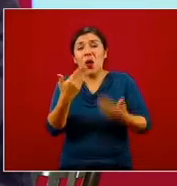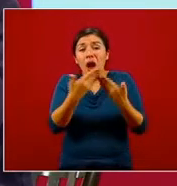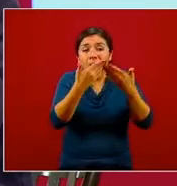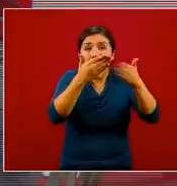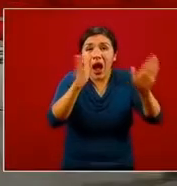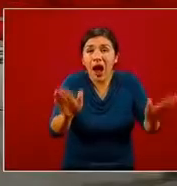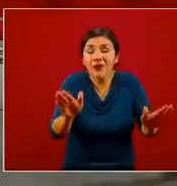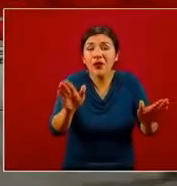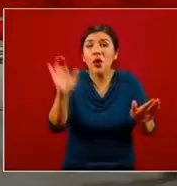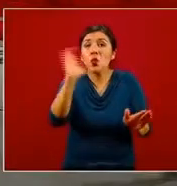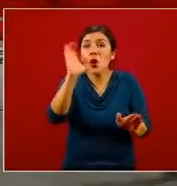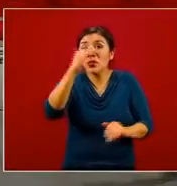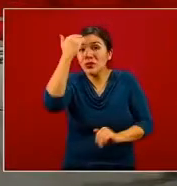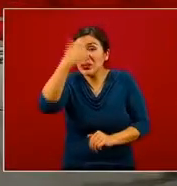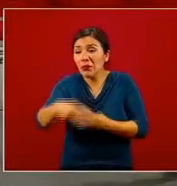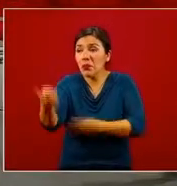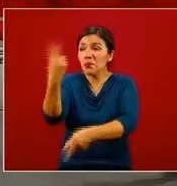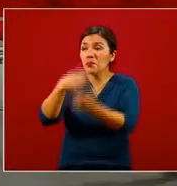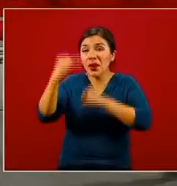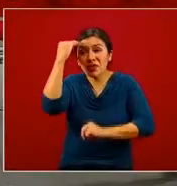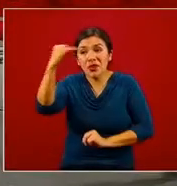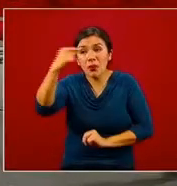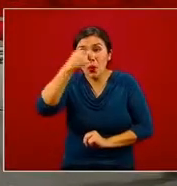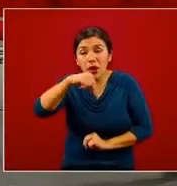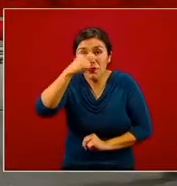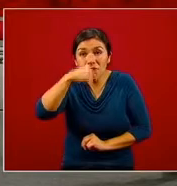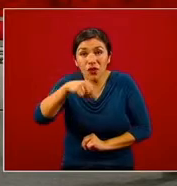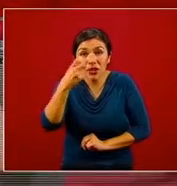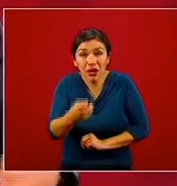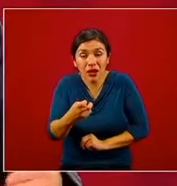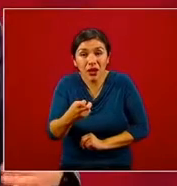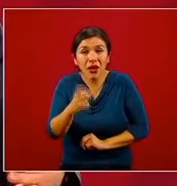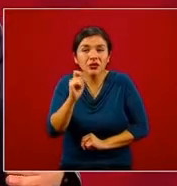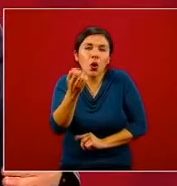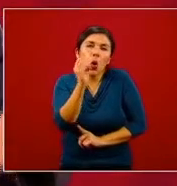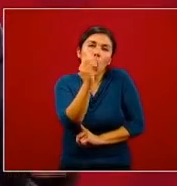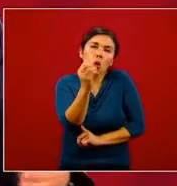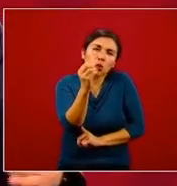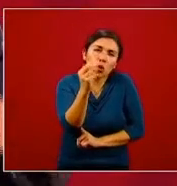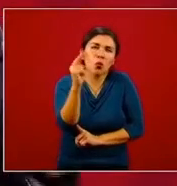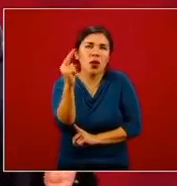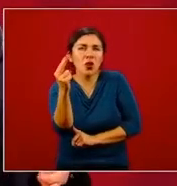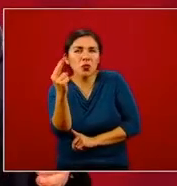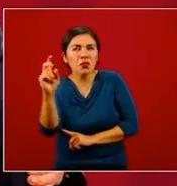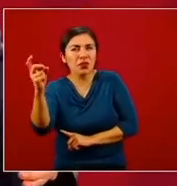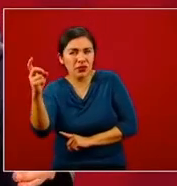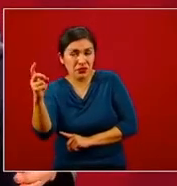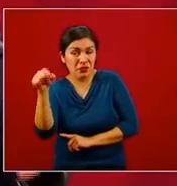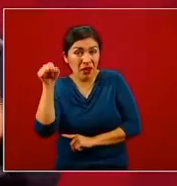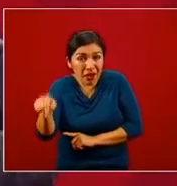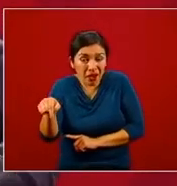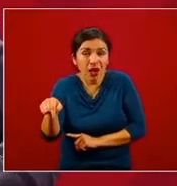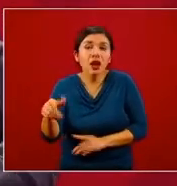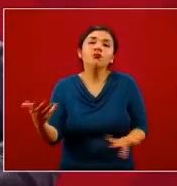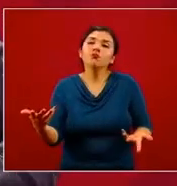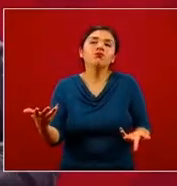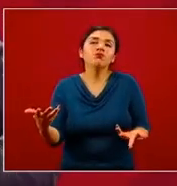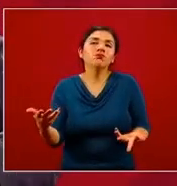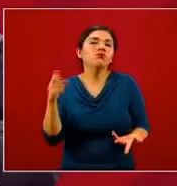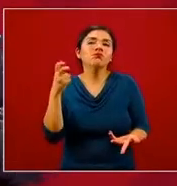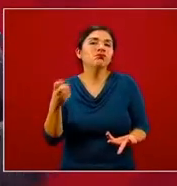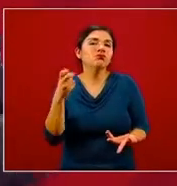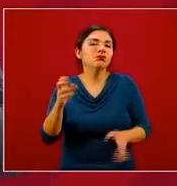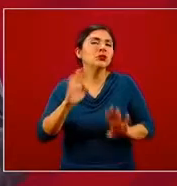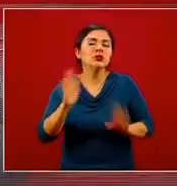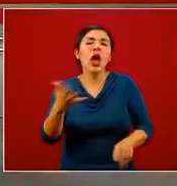social impacts that we've talked about many times, but if we wait too long and then we lift the lockdowns, specifically